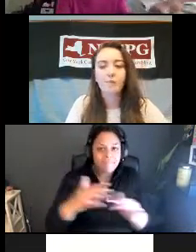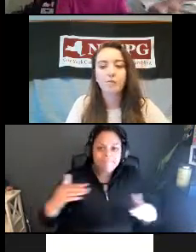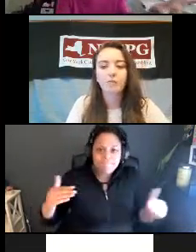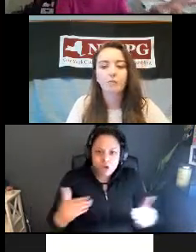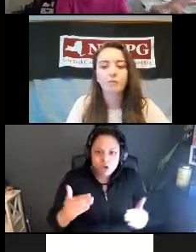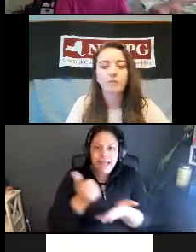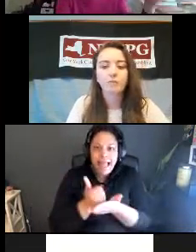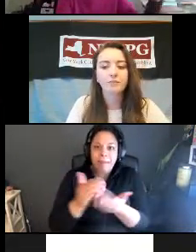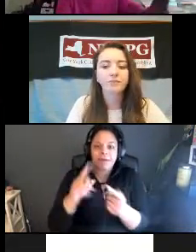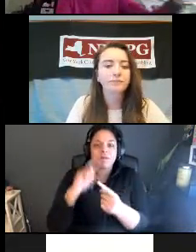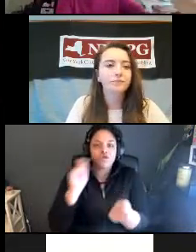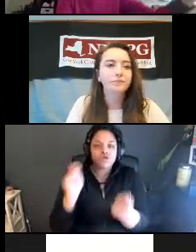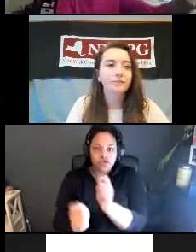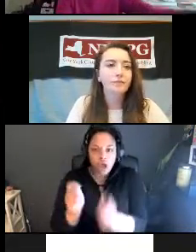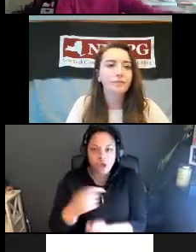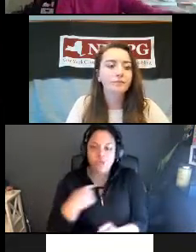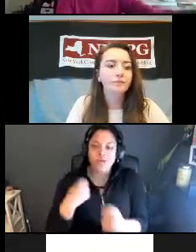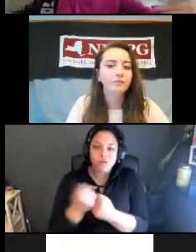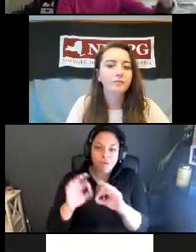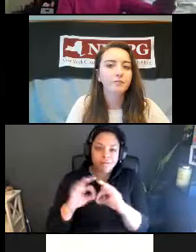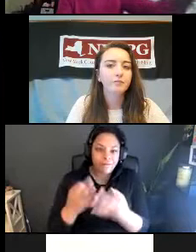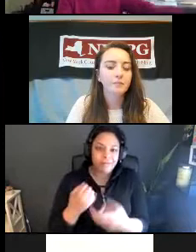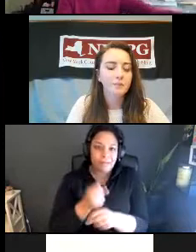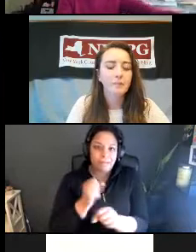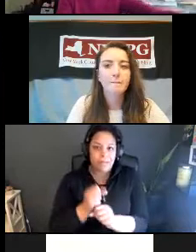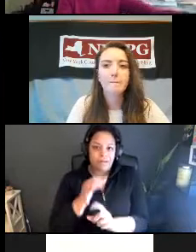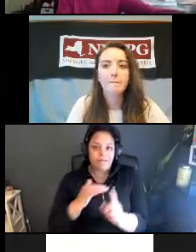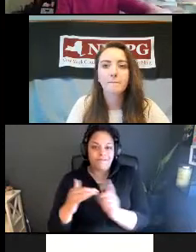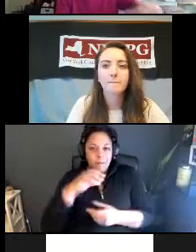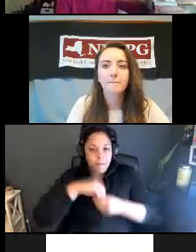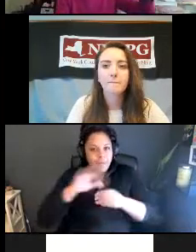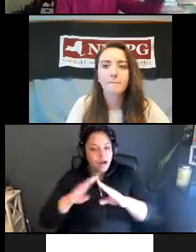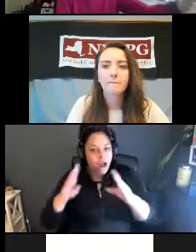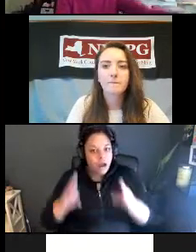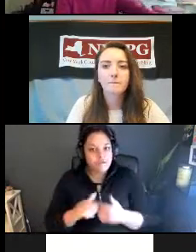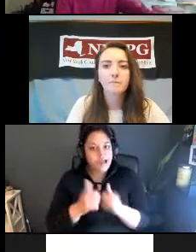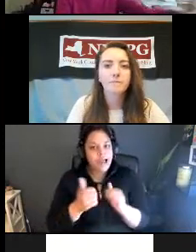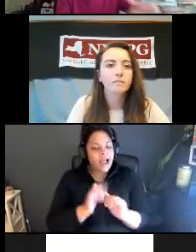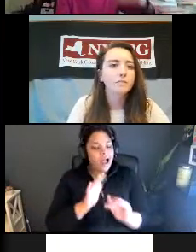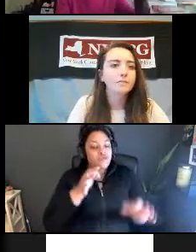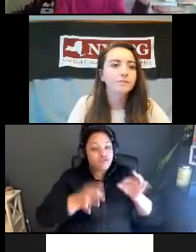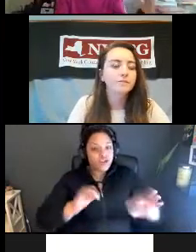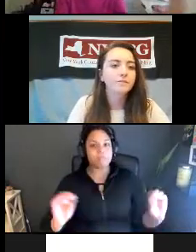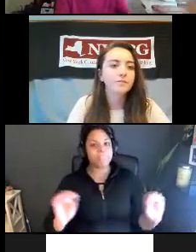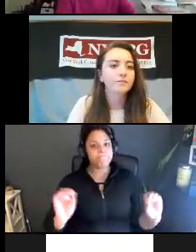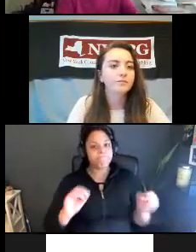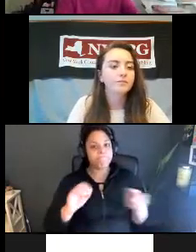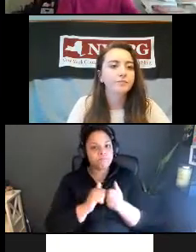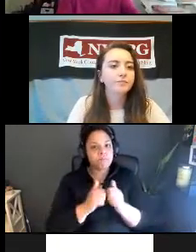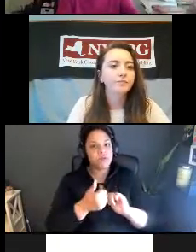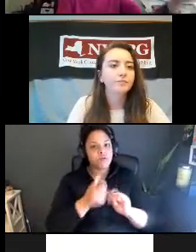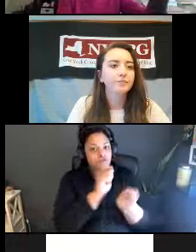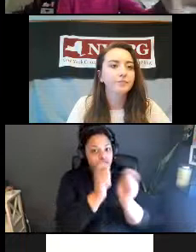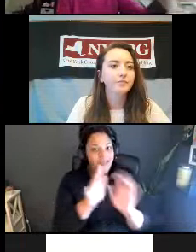create that environment within the home, how to be non-judgmental, how to reward change, how to be